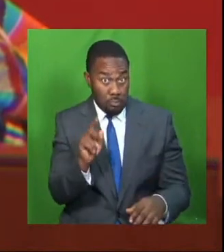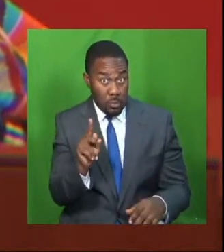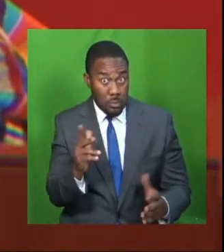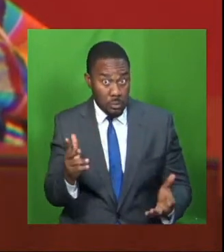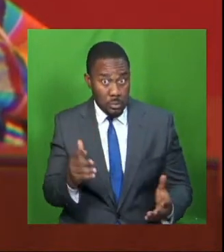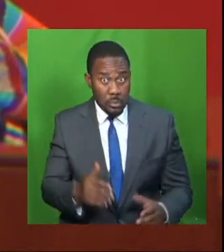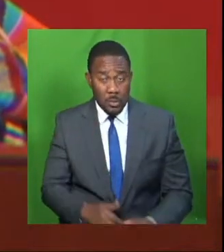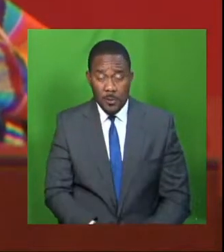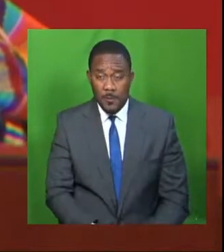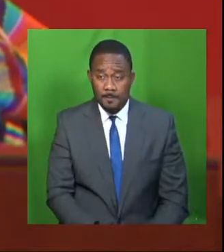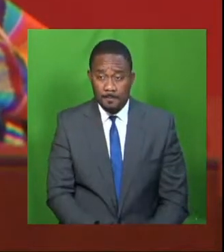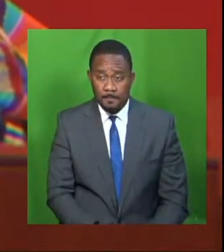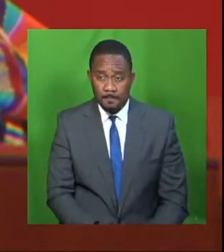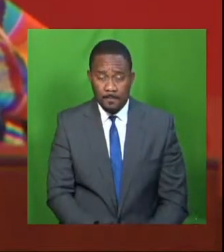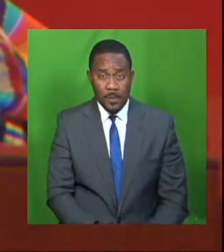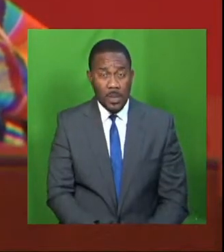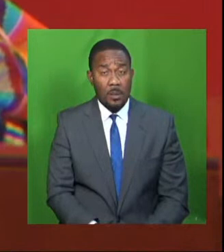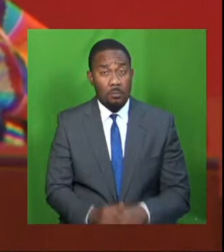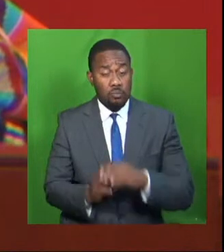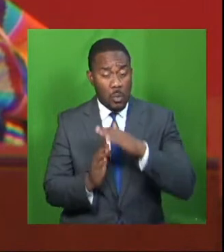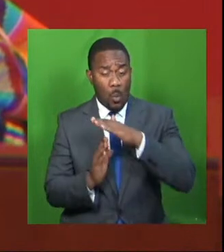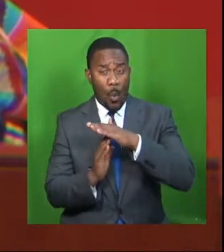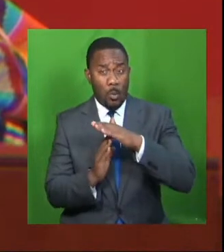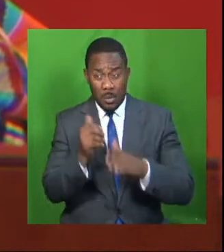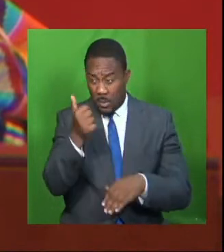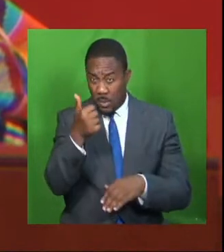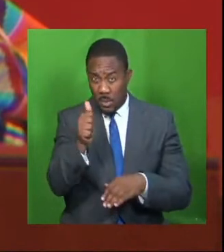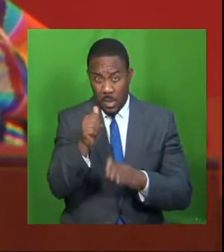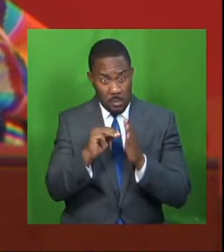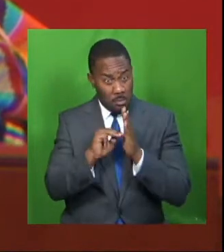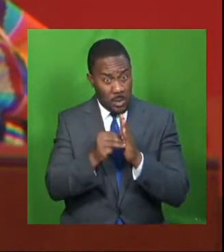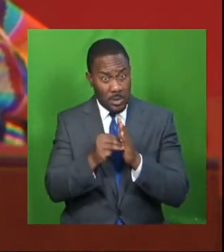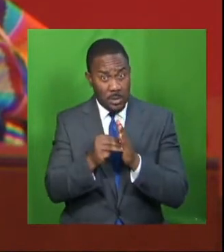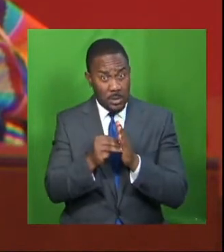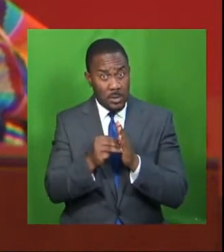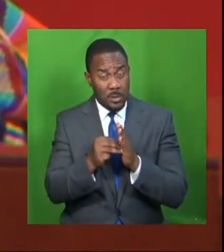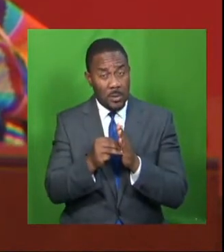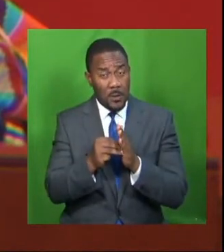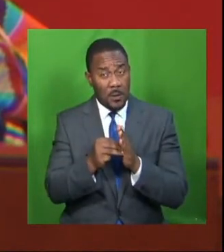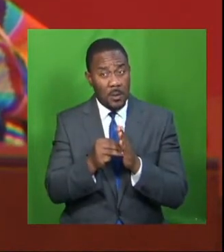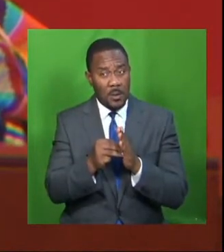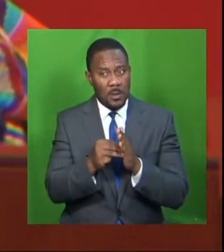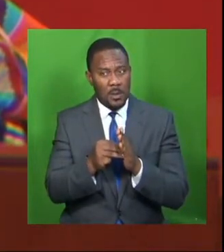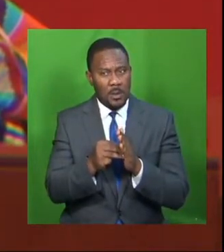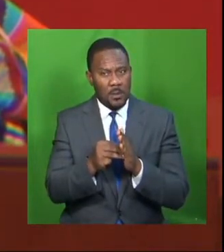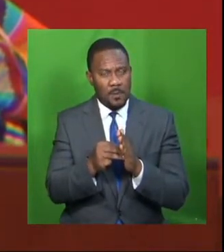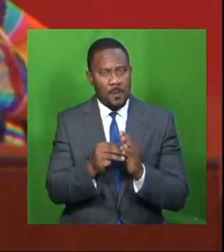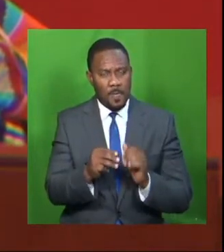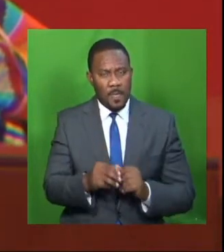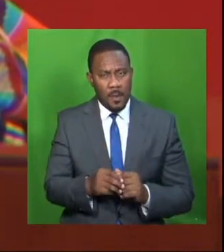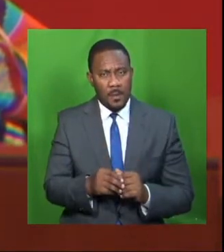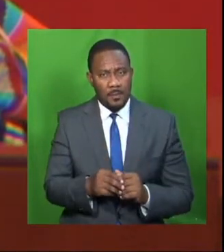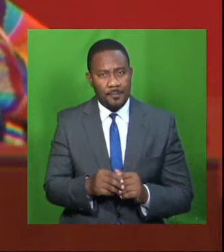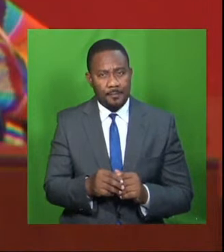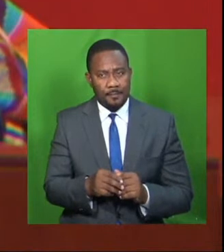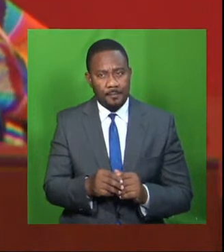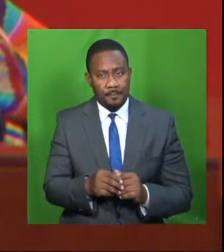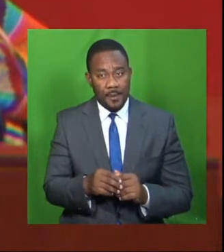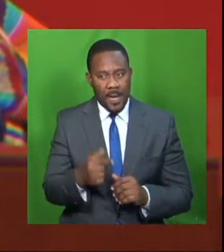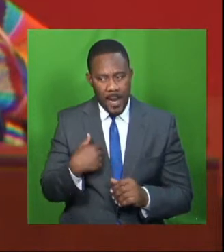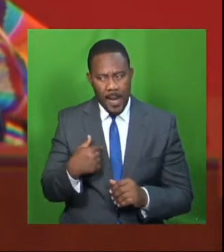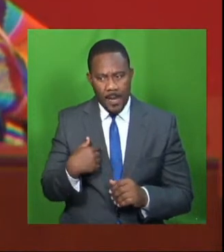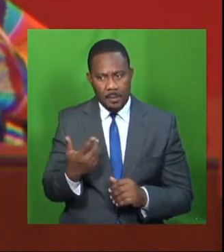There have been statutory and statutory payments that all of us were mandated, in leadership, particularly with the whips,